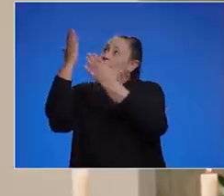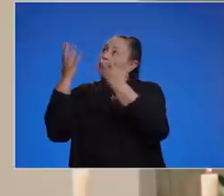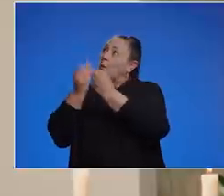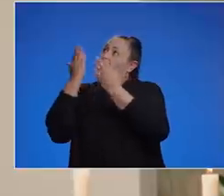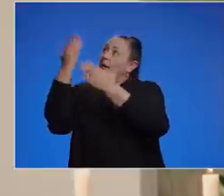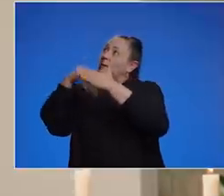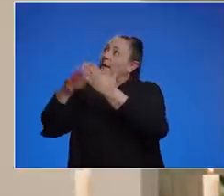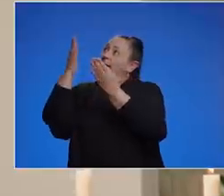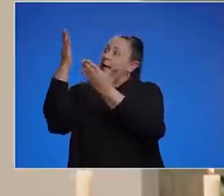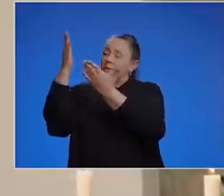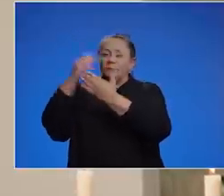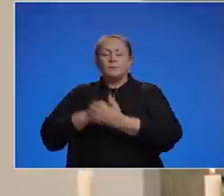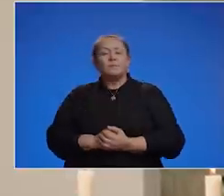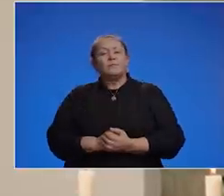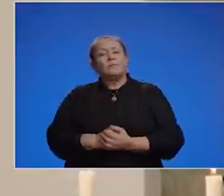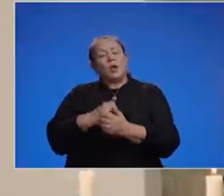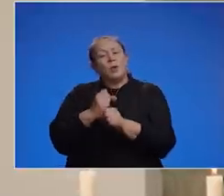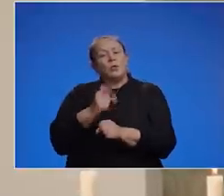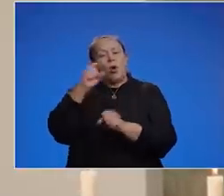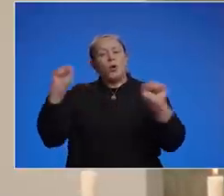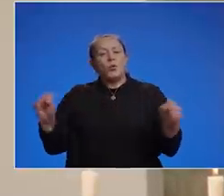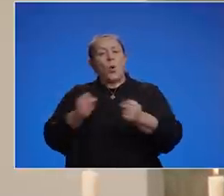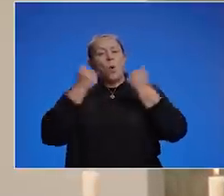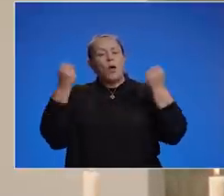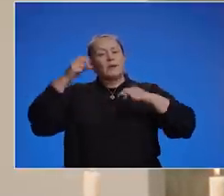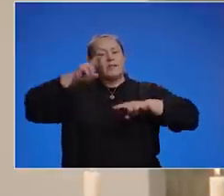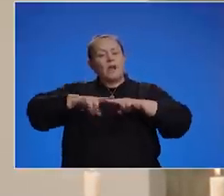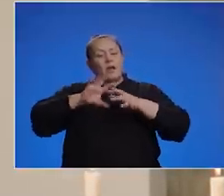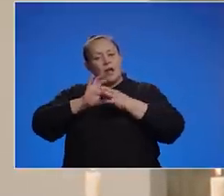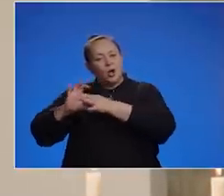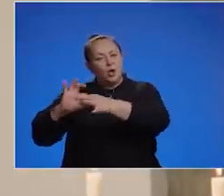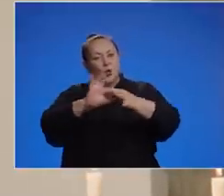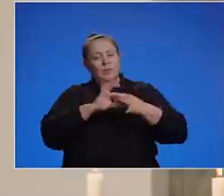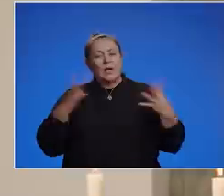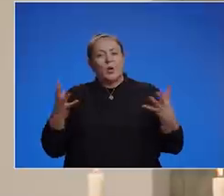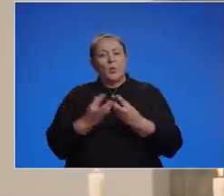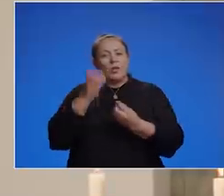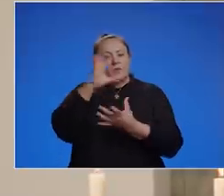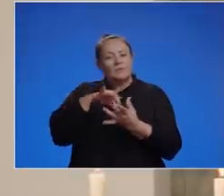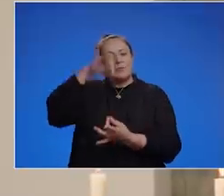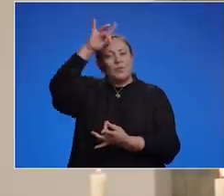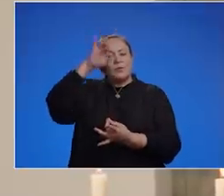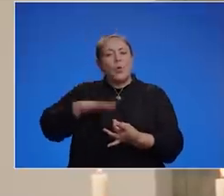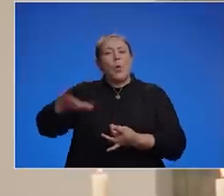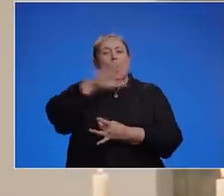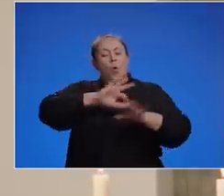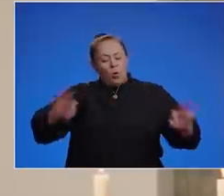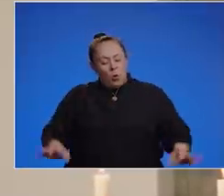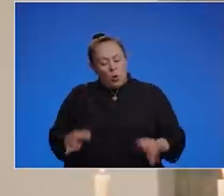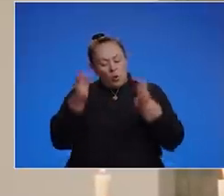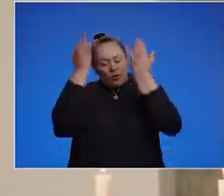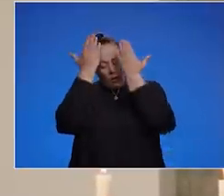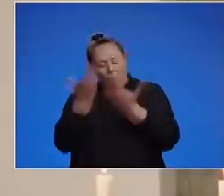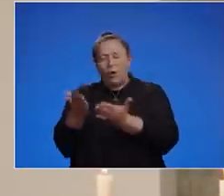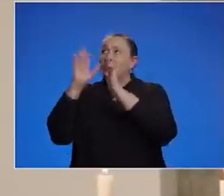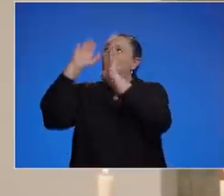Through him, and with him, and in him, O God, Almighty Father, in the unity of the Holy Spirit, all